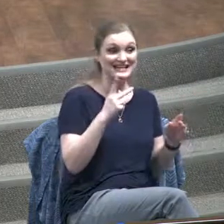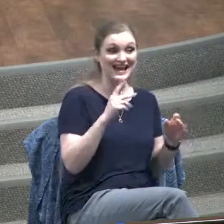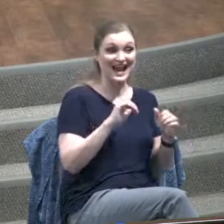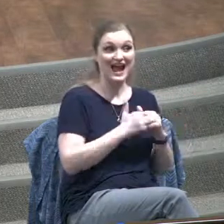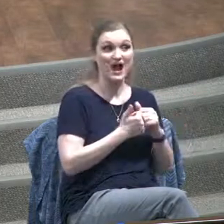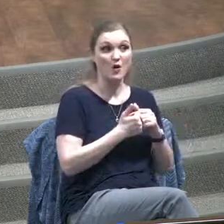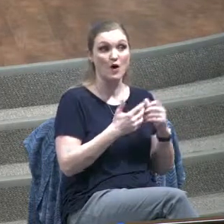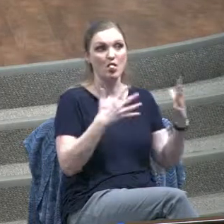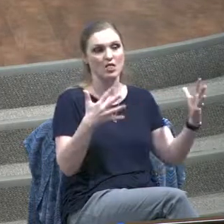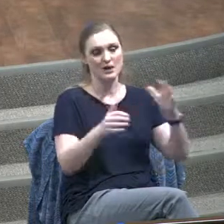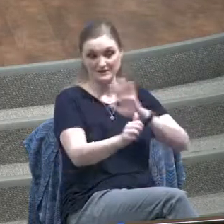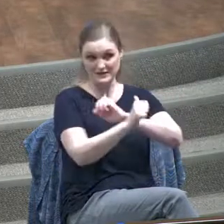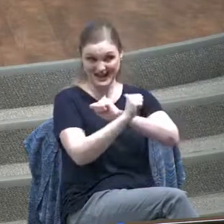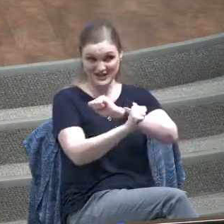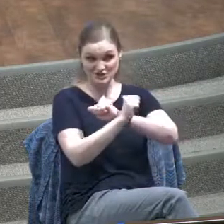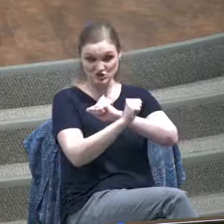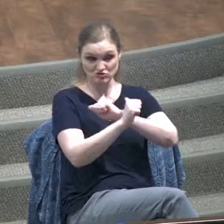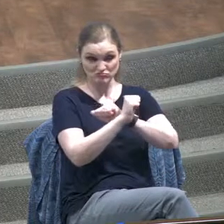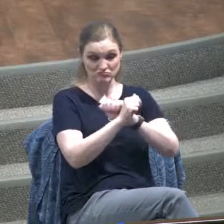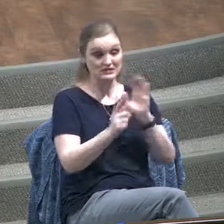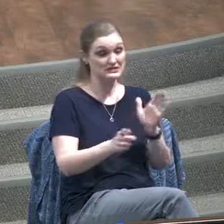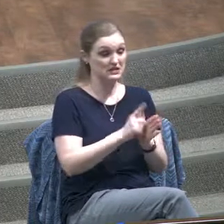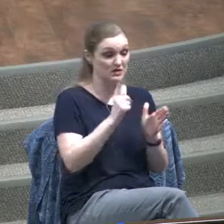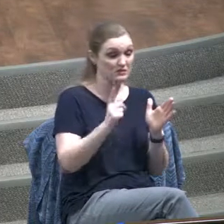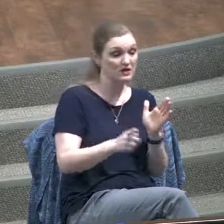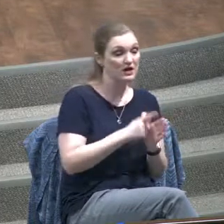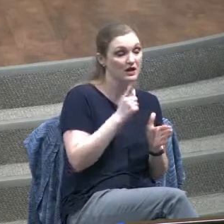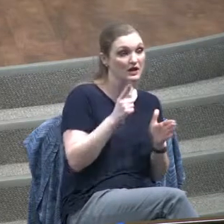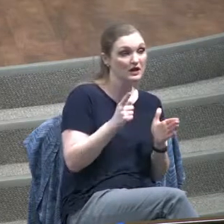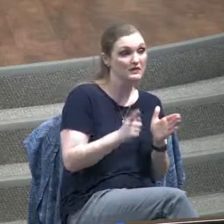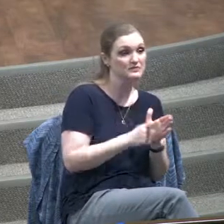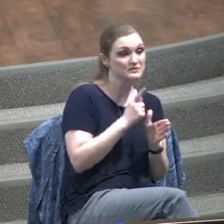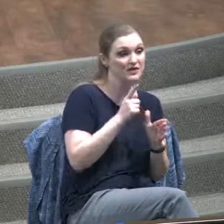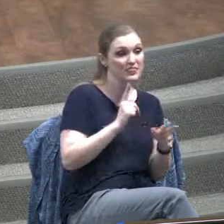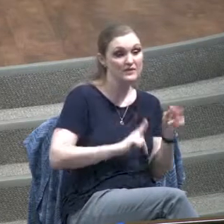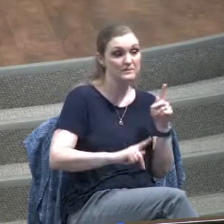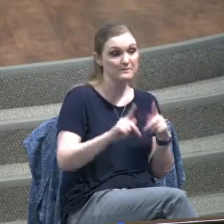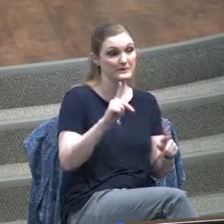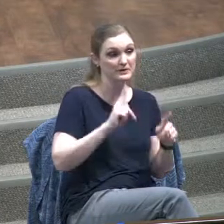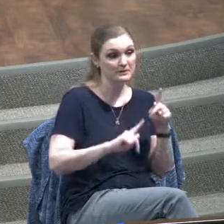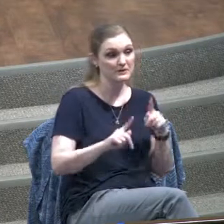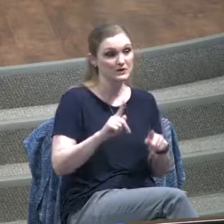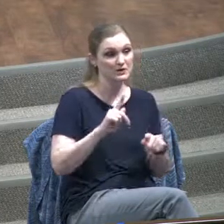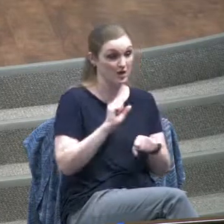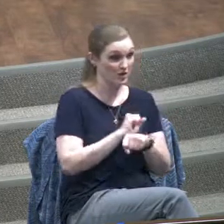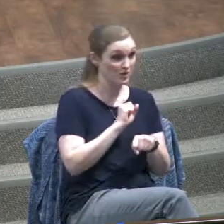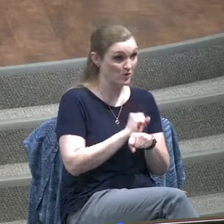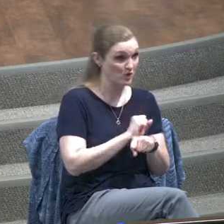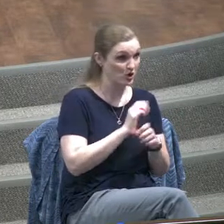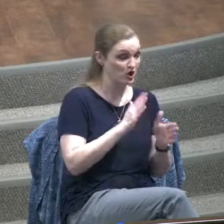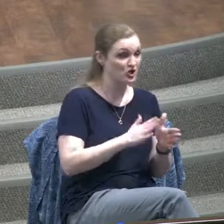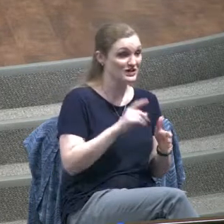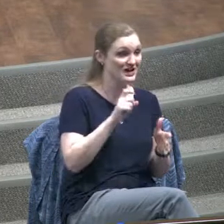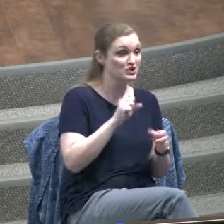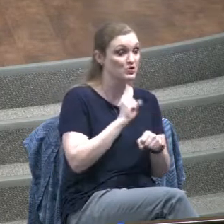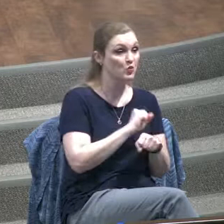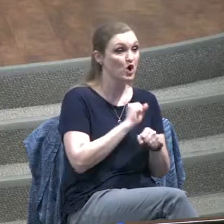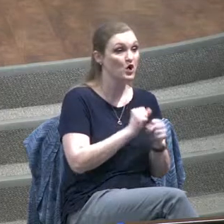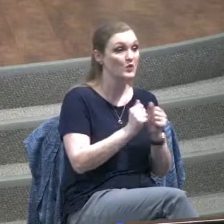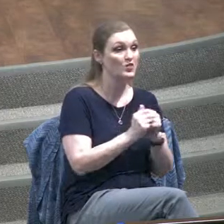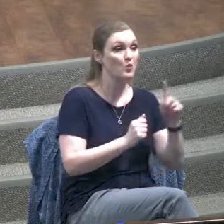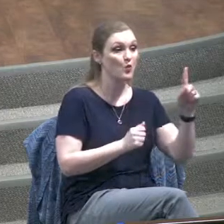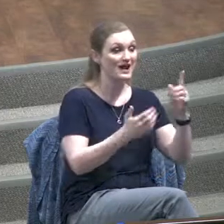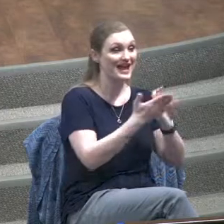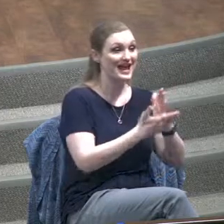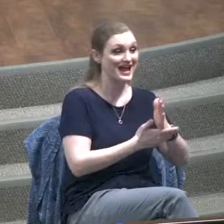their opposition. And at some point, some of the people, some of the workers had to work with one hand and